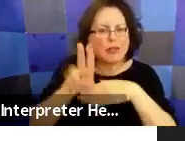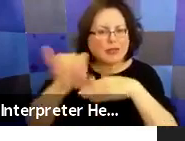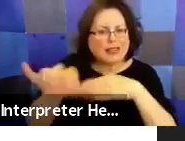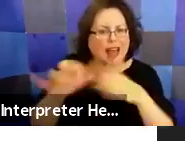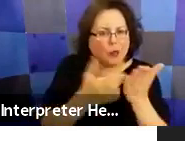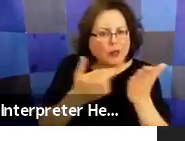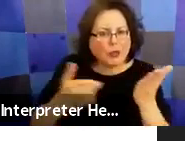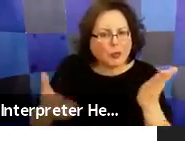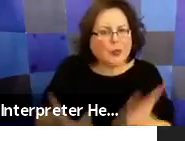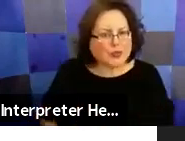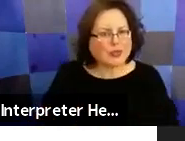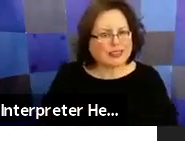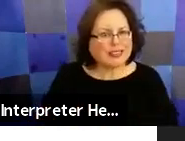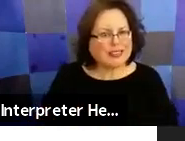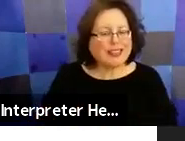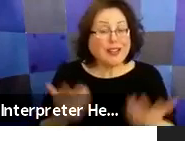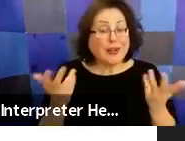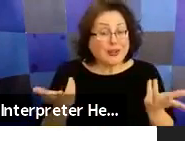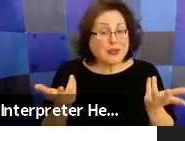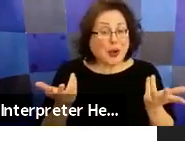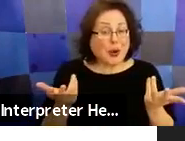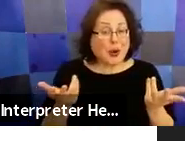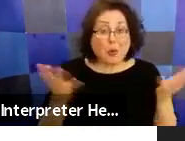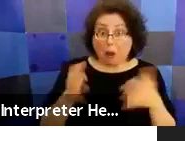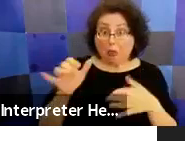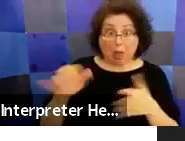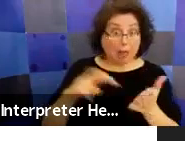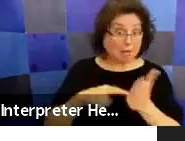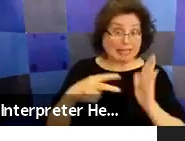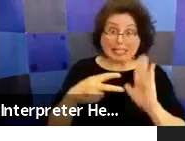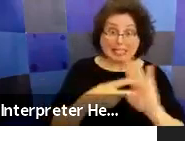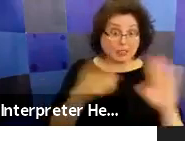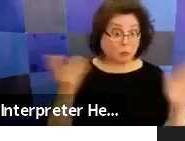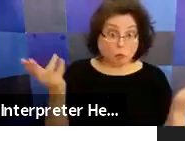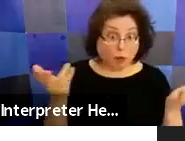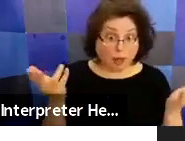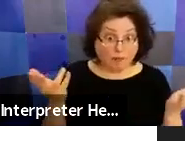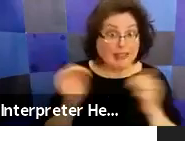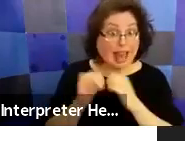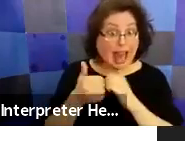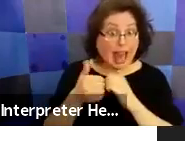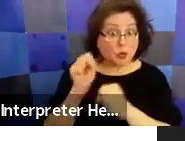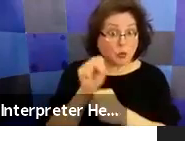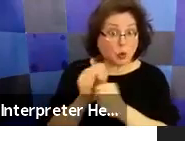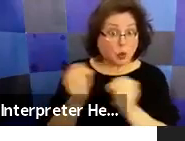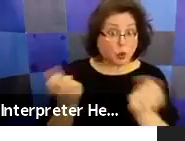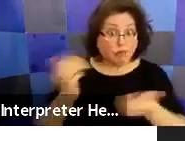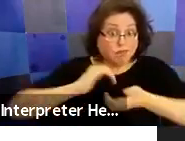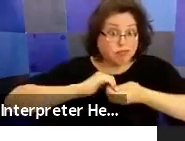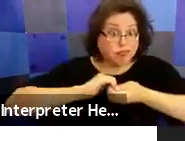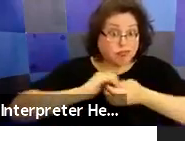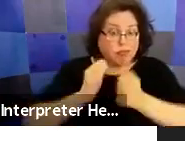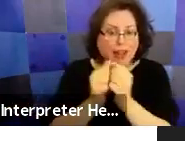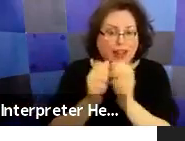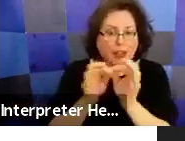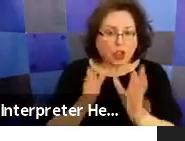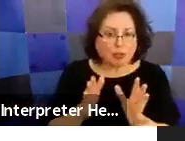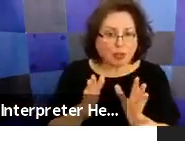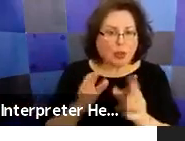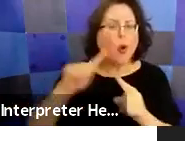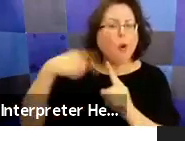resources. And so what this basically means is how to work with interpreters, right? When to